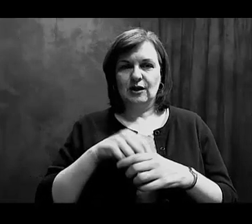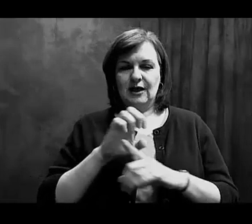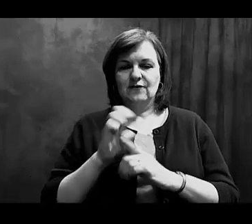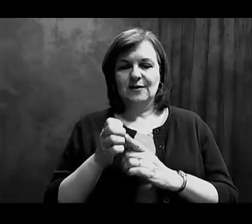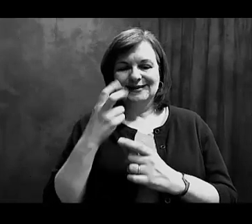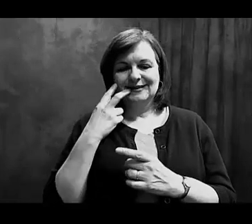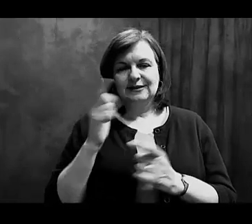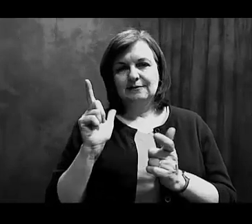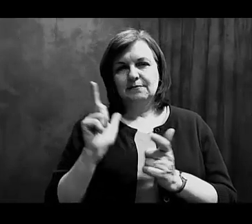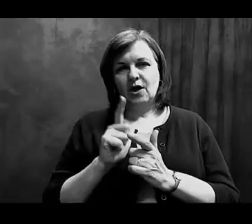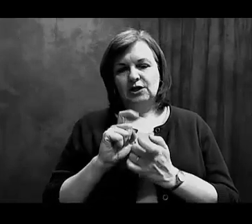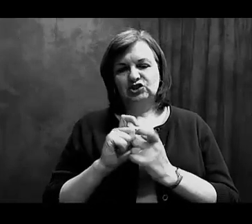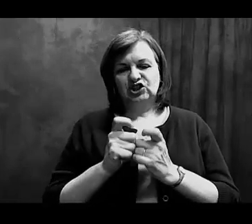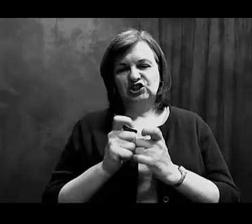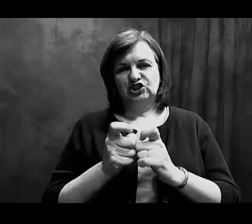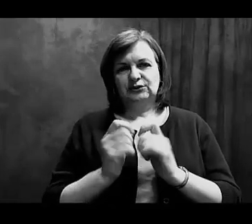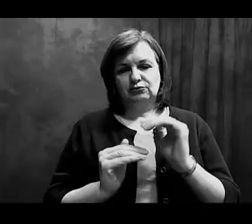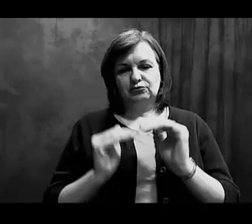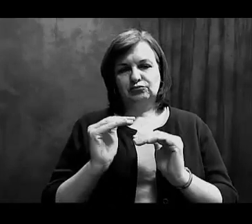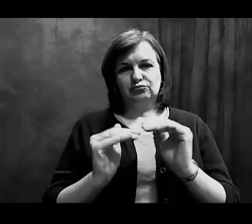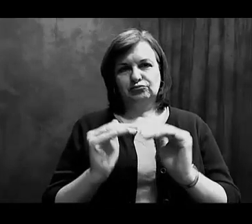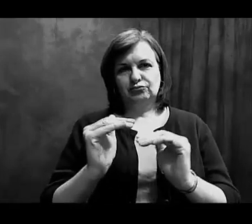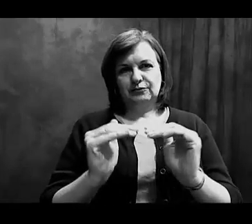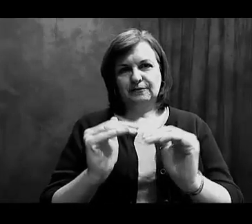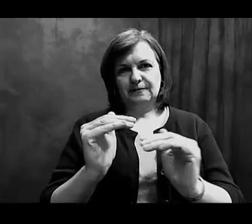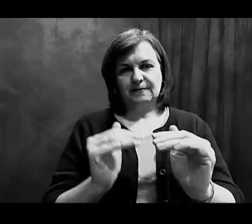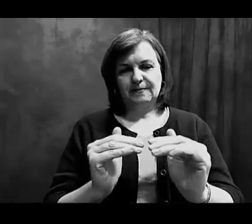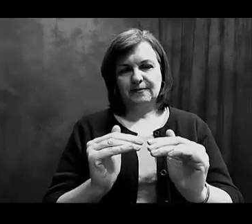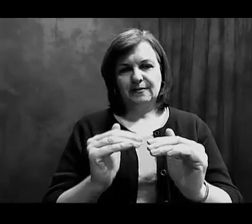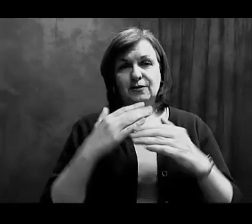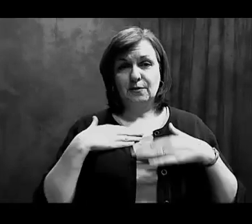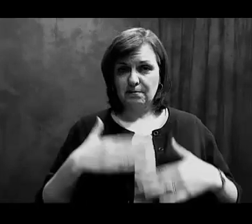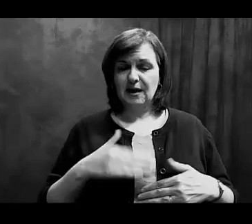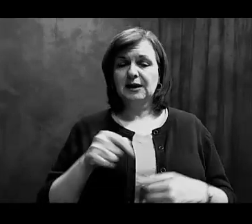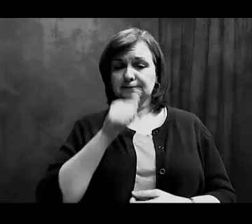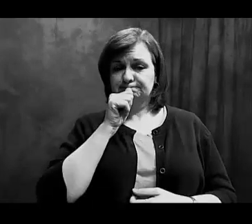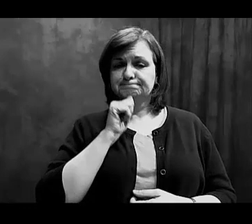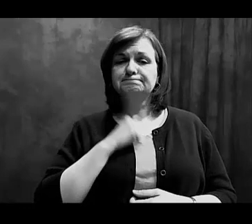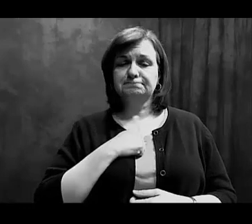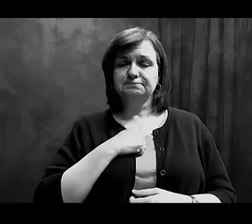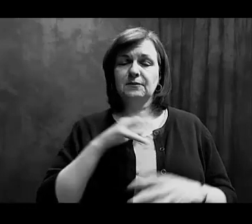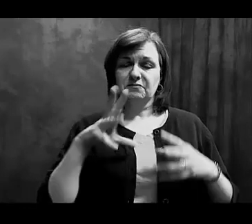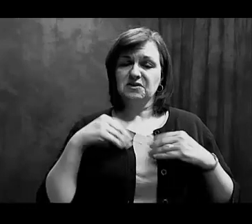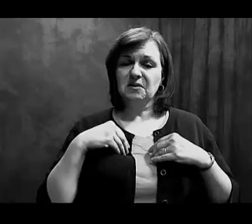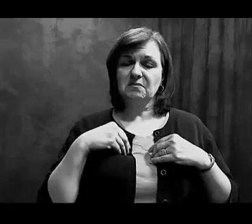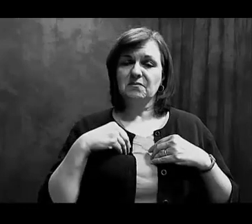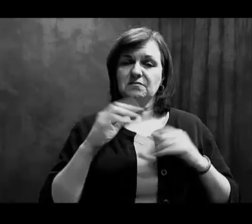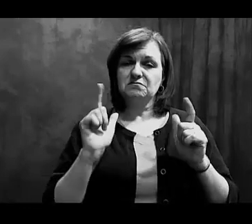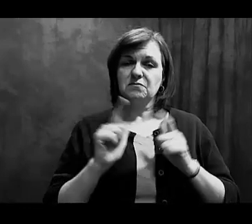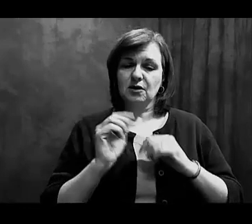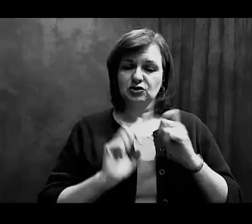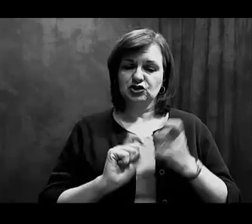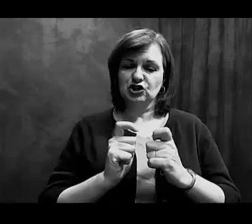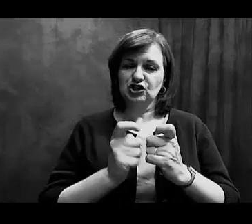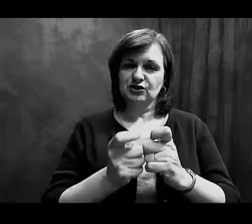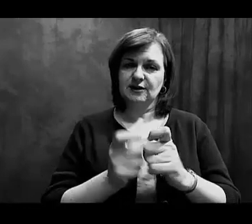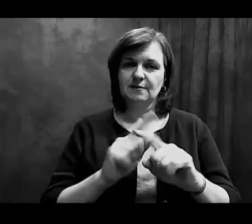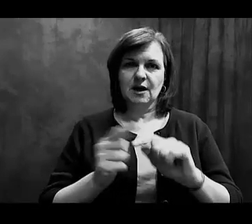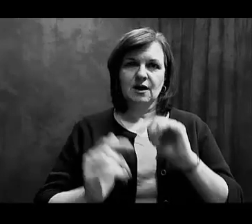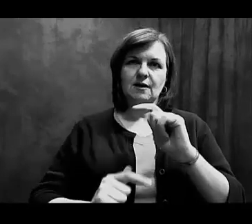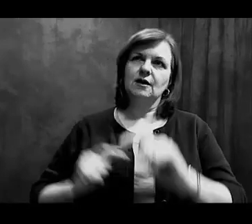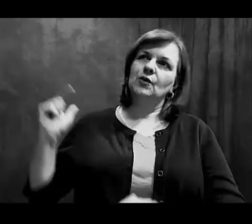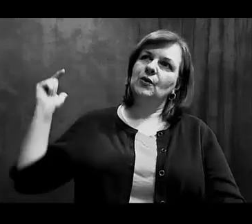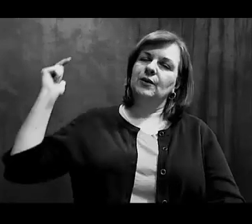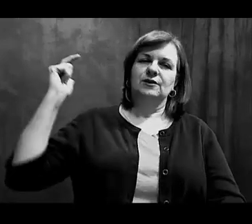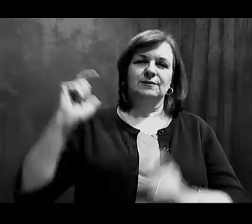environment only sees very, very small fluctuations. We can deal with tiny changes. We do not